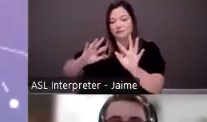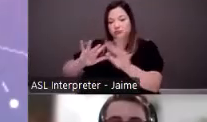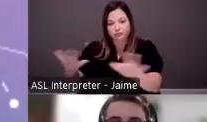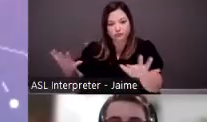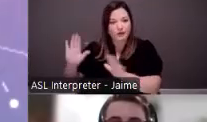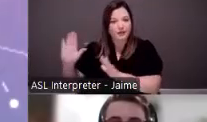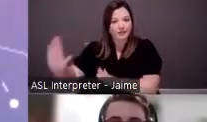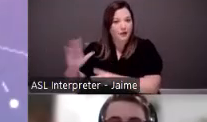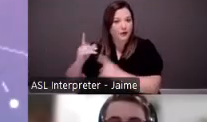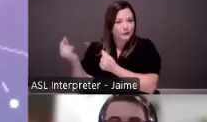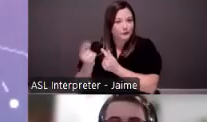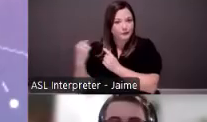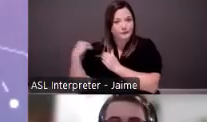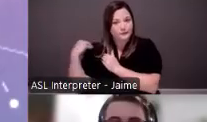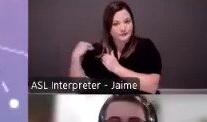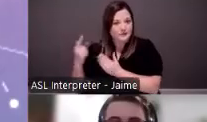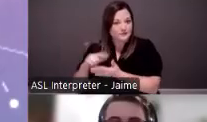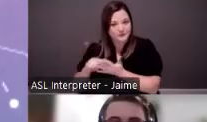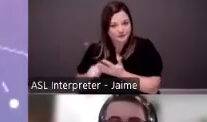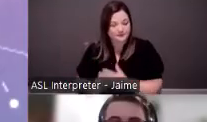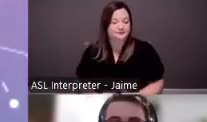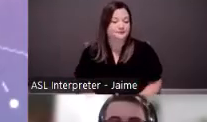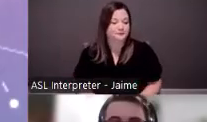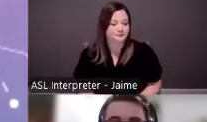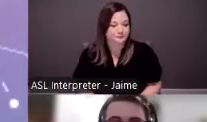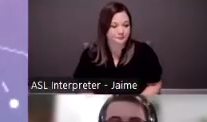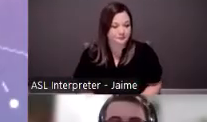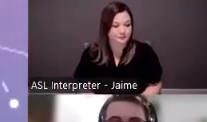what all your healthcare providers are going to do. Of